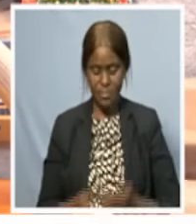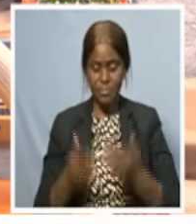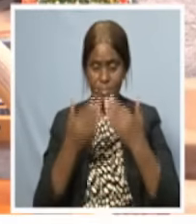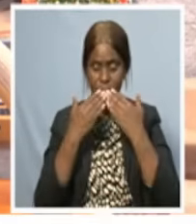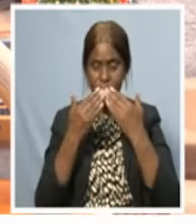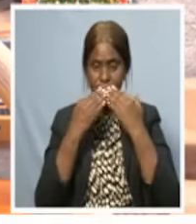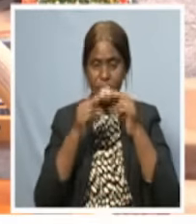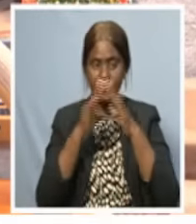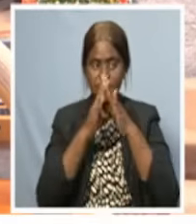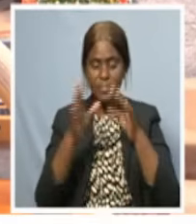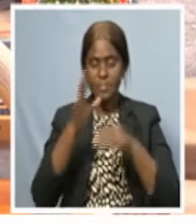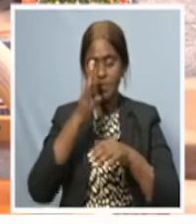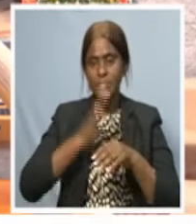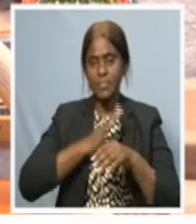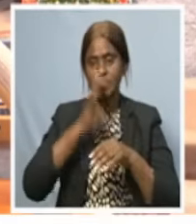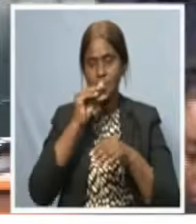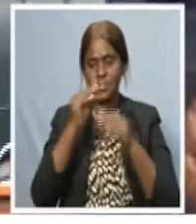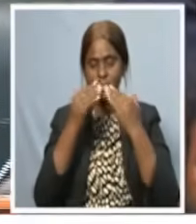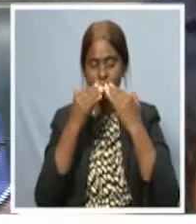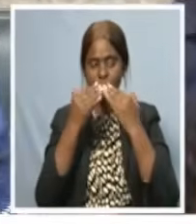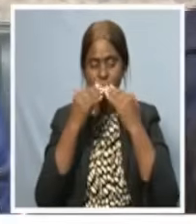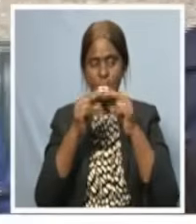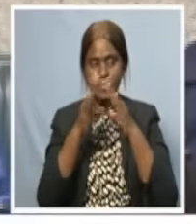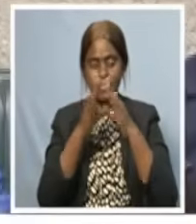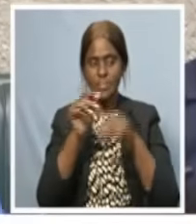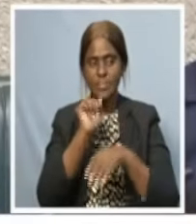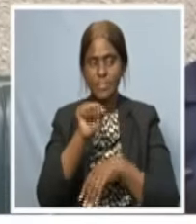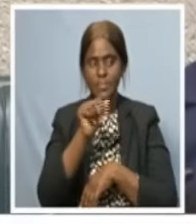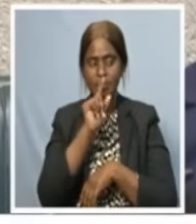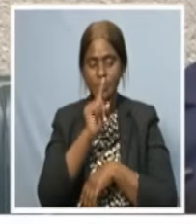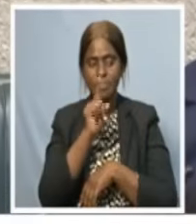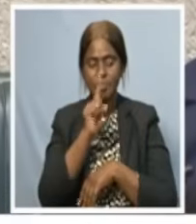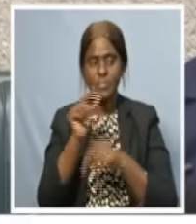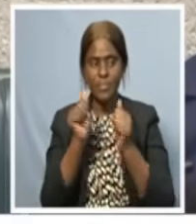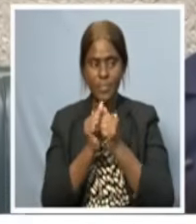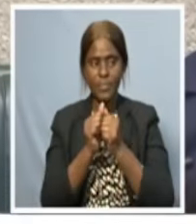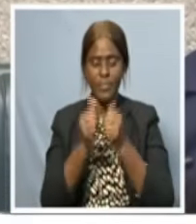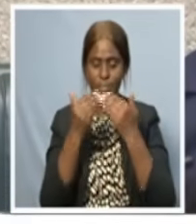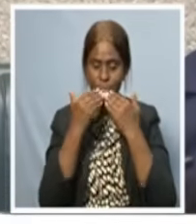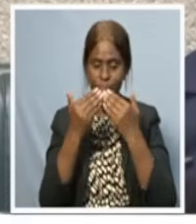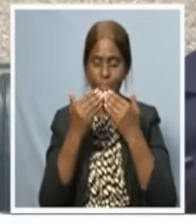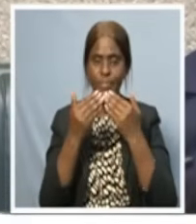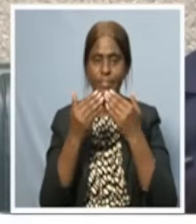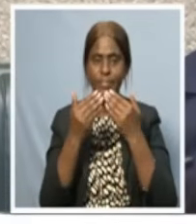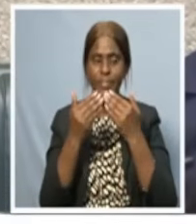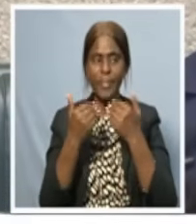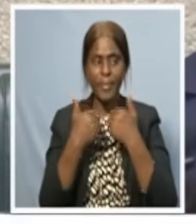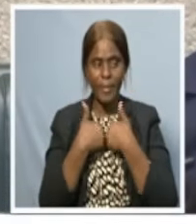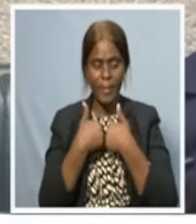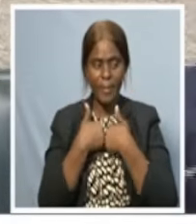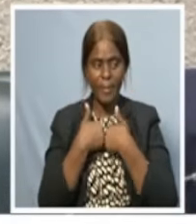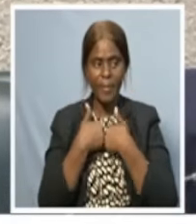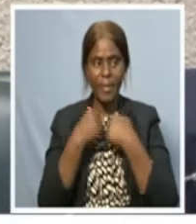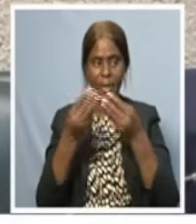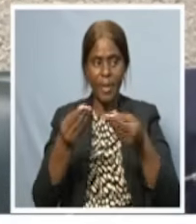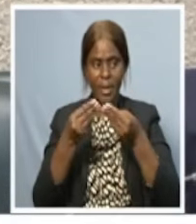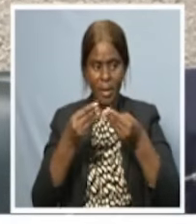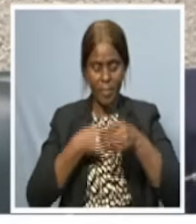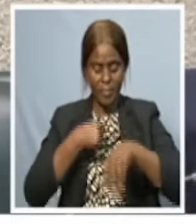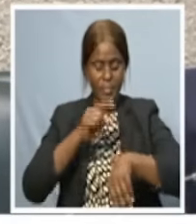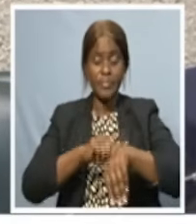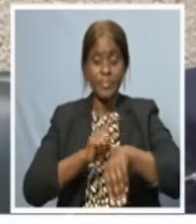Thank you very much, Madam Speaker. Indeed, it is with profound gratitude that you have accorded me a